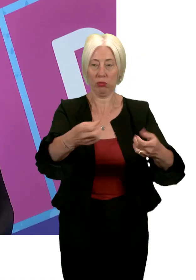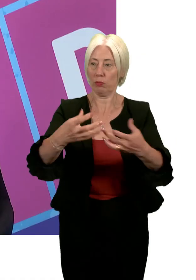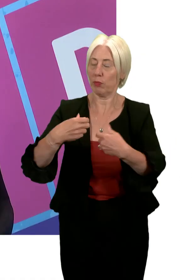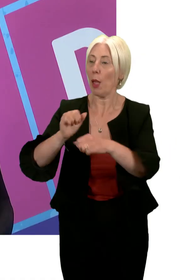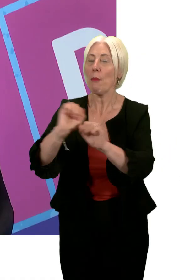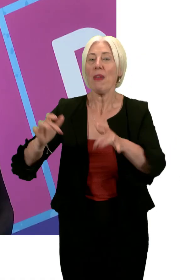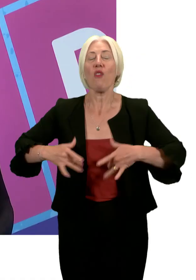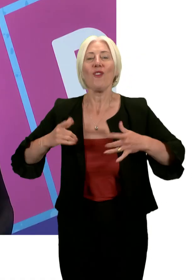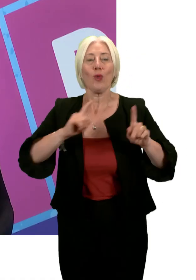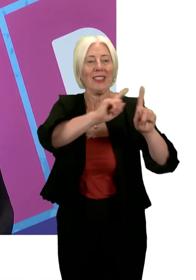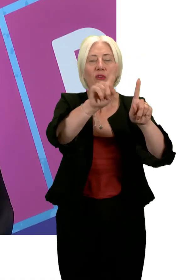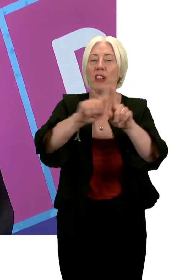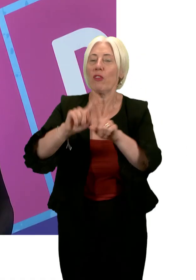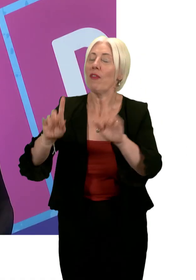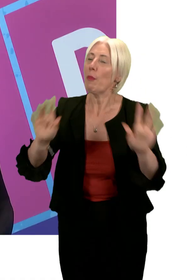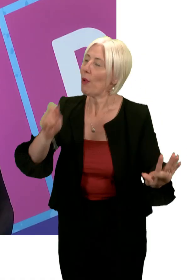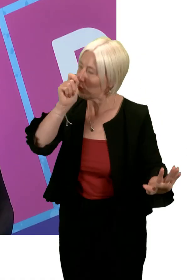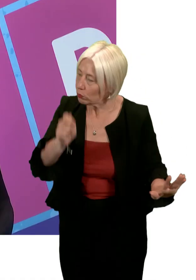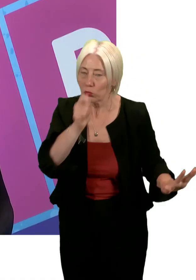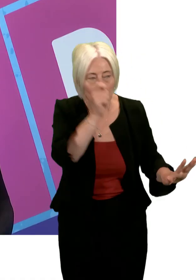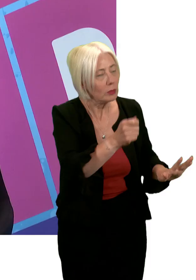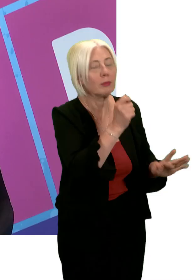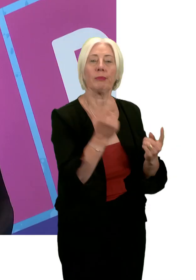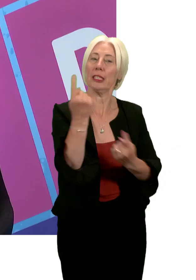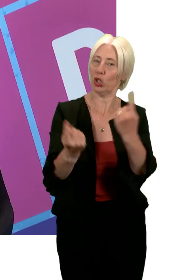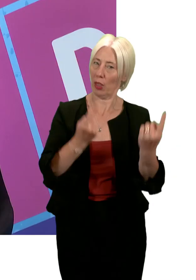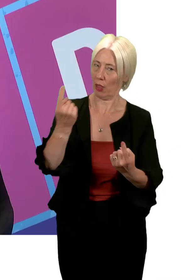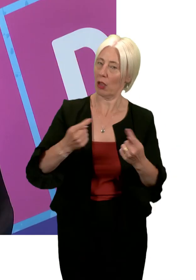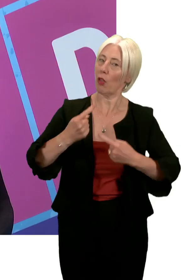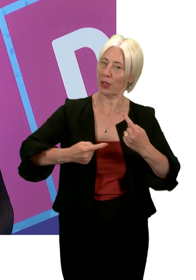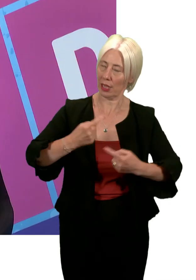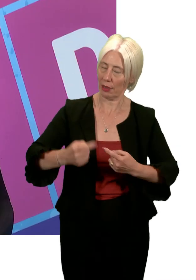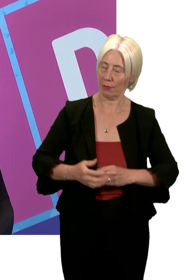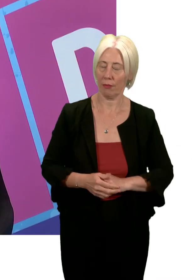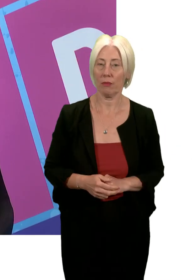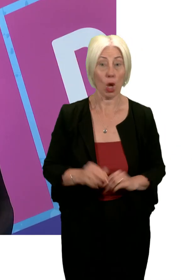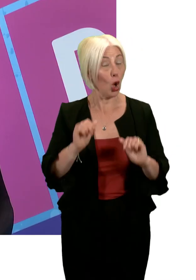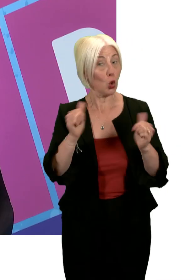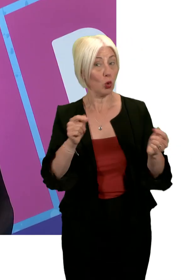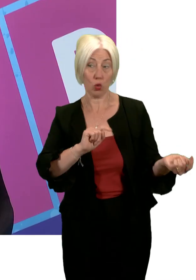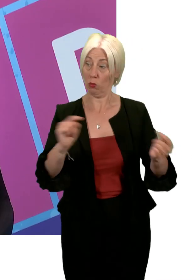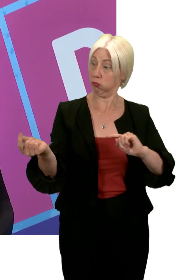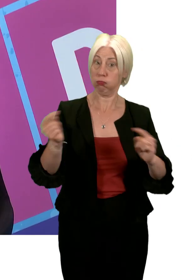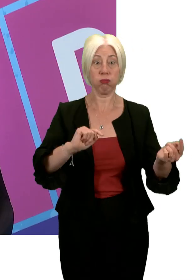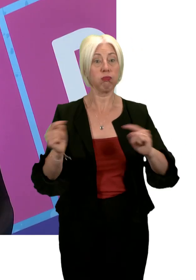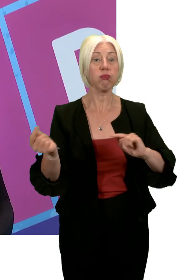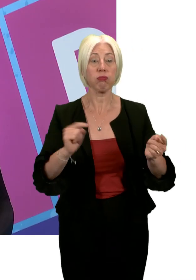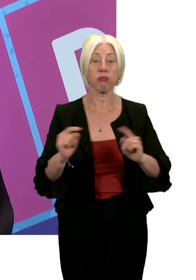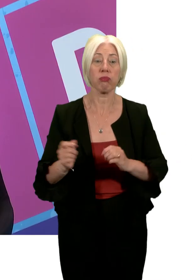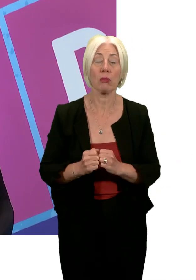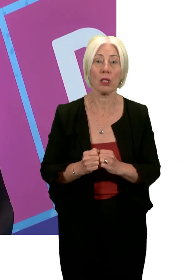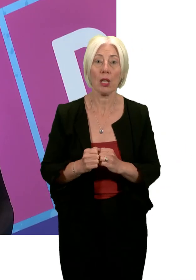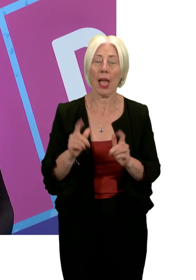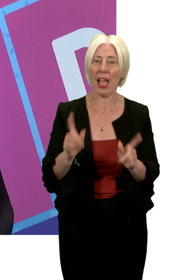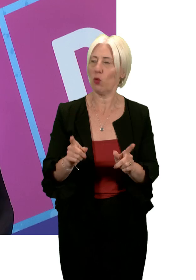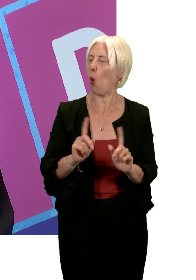of opinion, and we treat each other respectfully at all times. I think often it's good to have a debate and raise